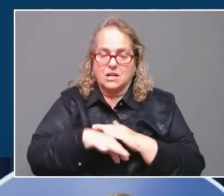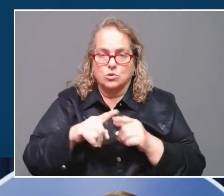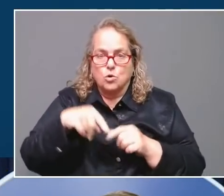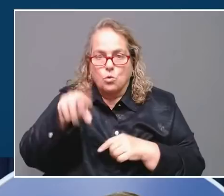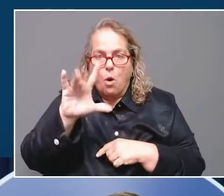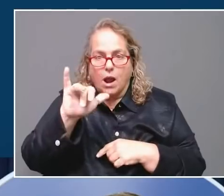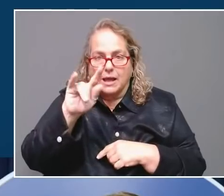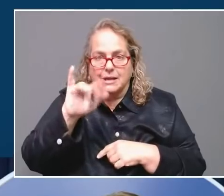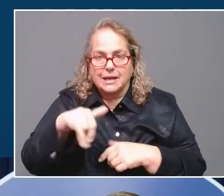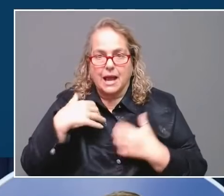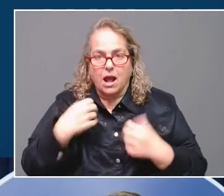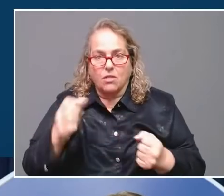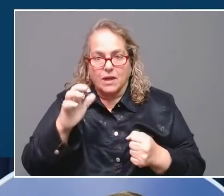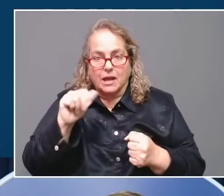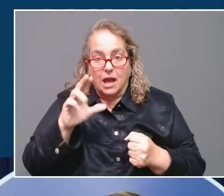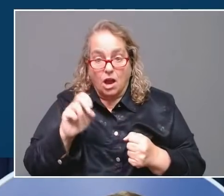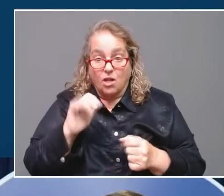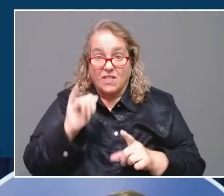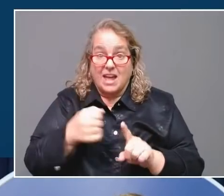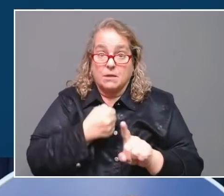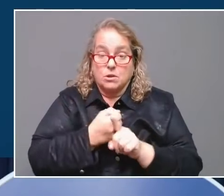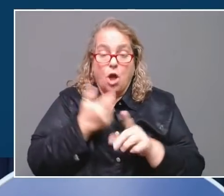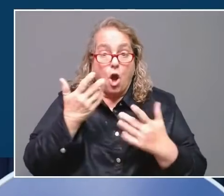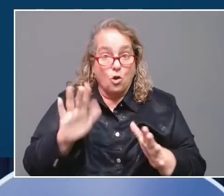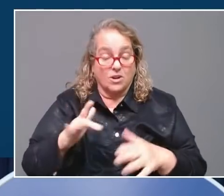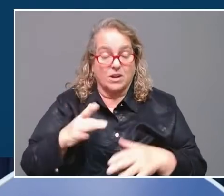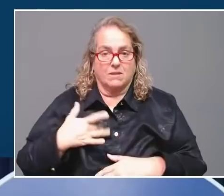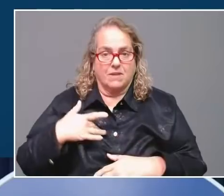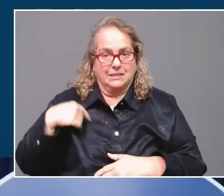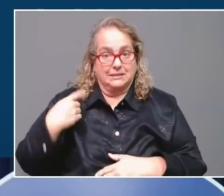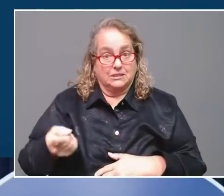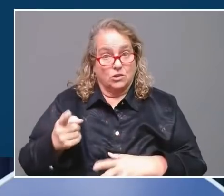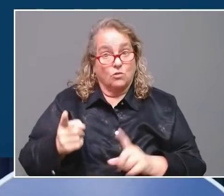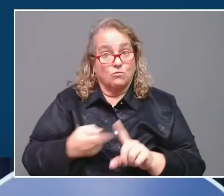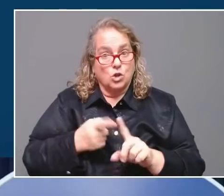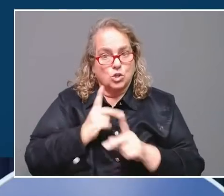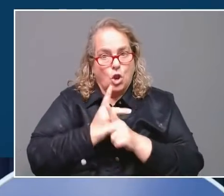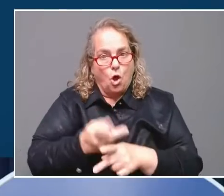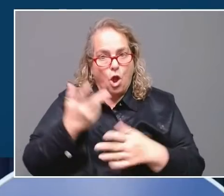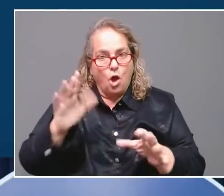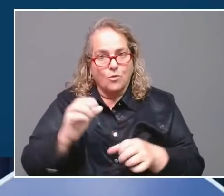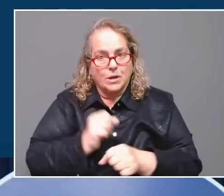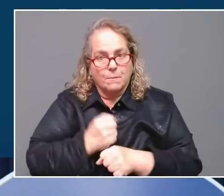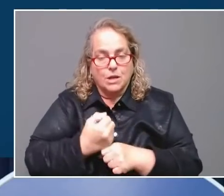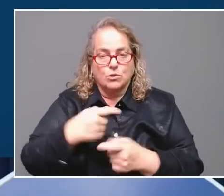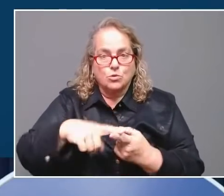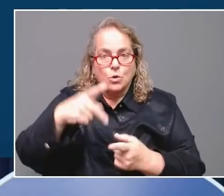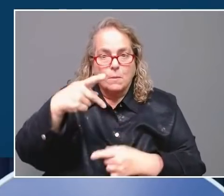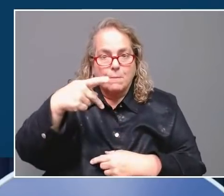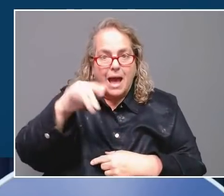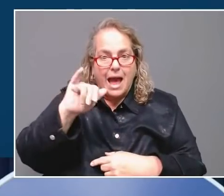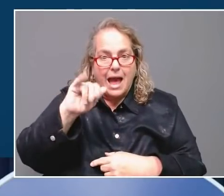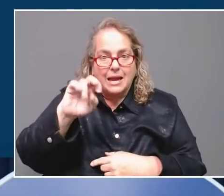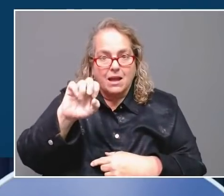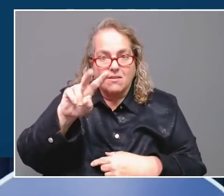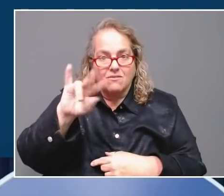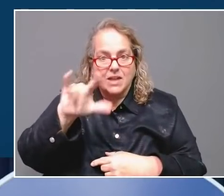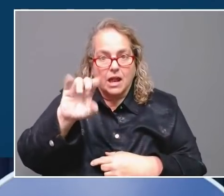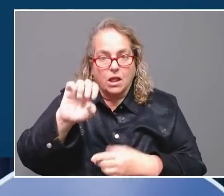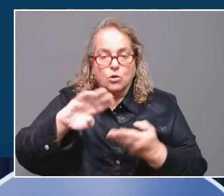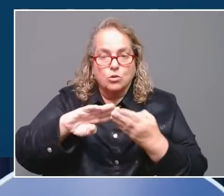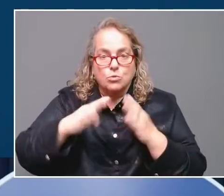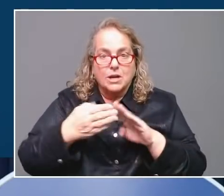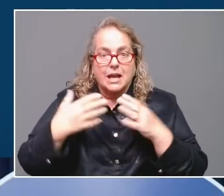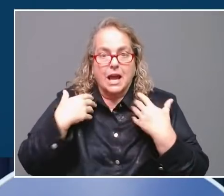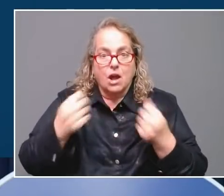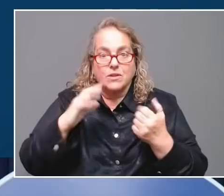is already being felt as the first loan has been made. That's to Pineville Community Health Center that received the first